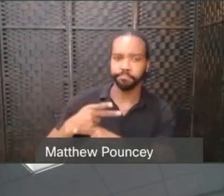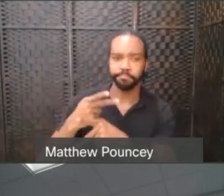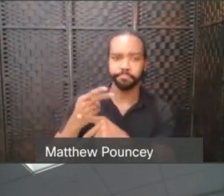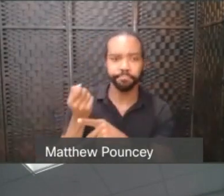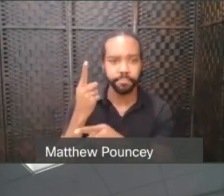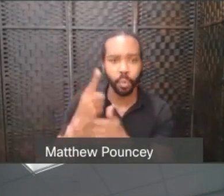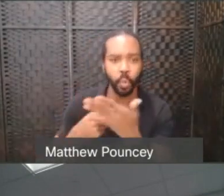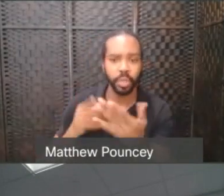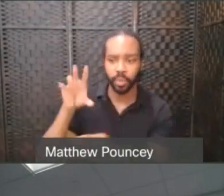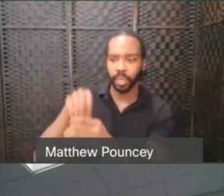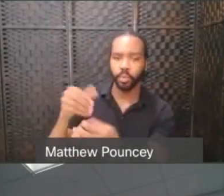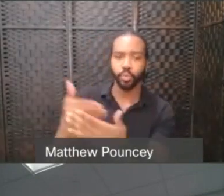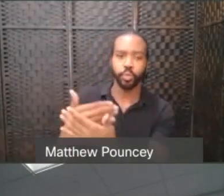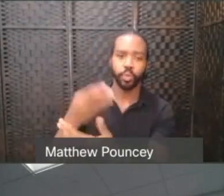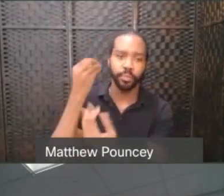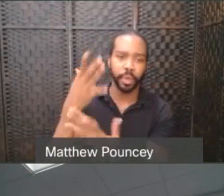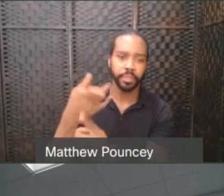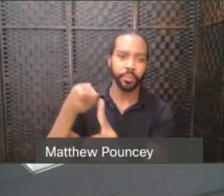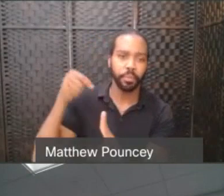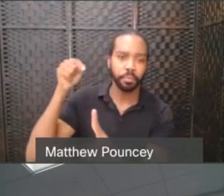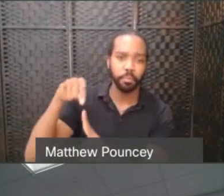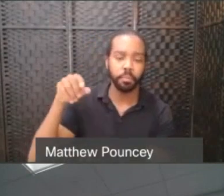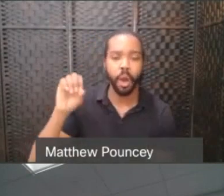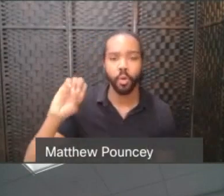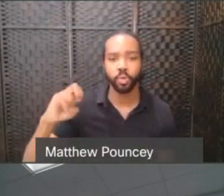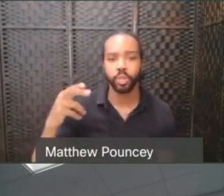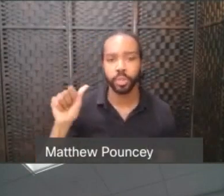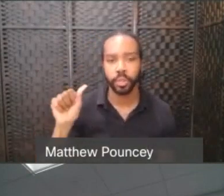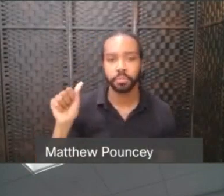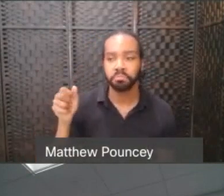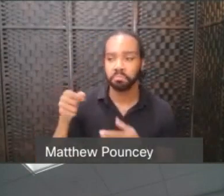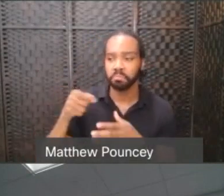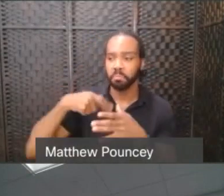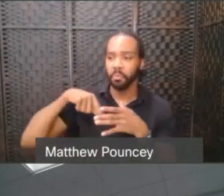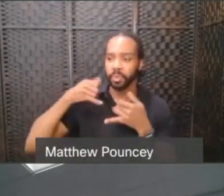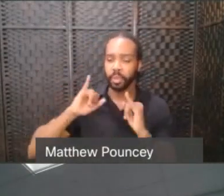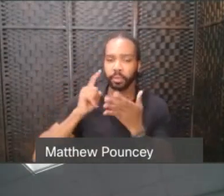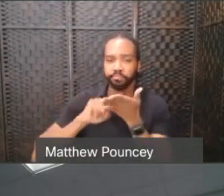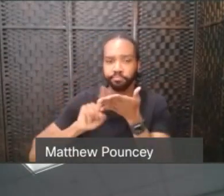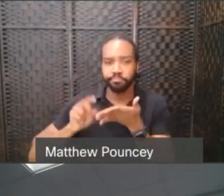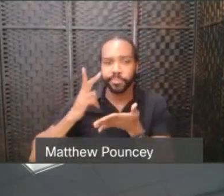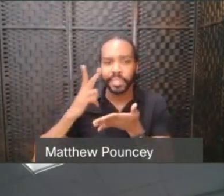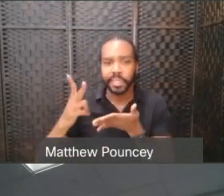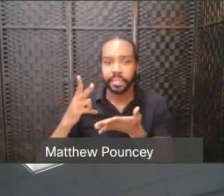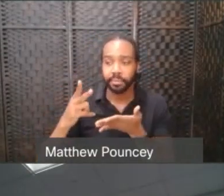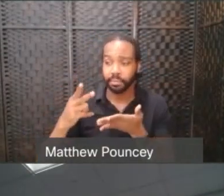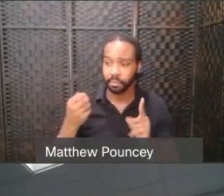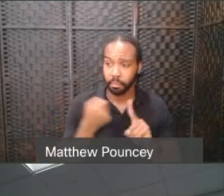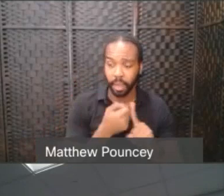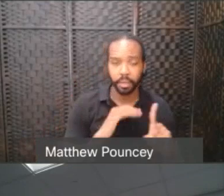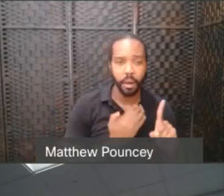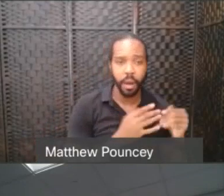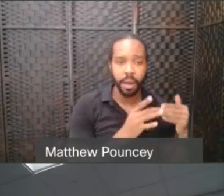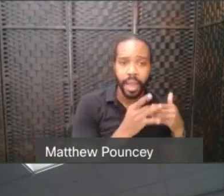standard by OSHA, and we're evaluating how, if at all, our guidance is impacted. We